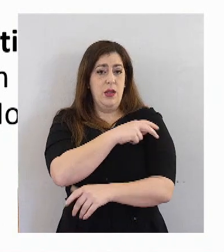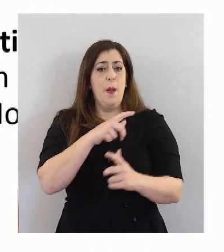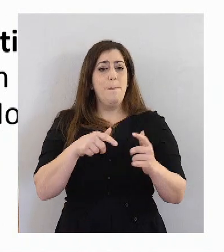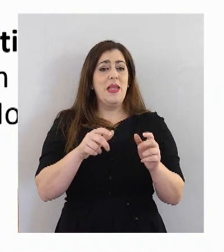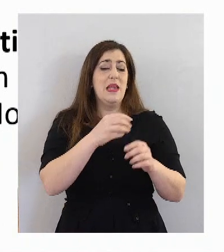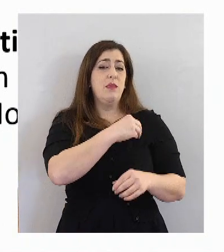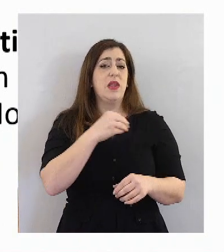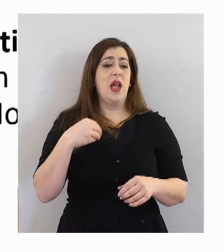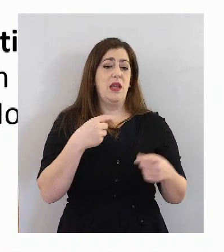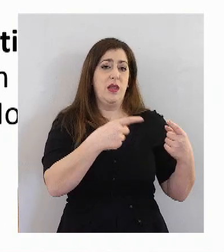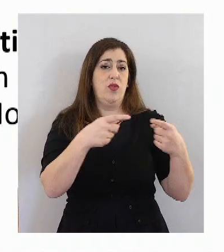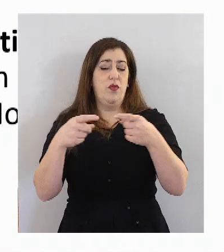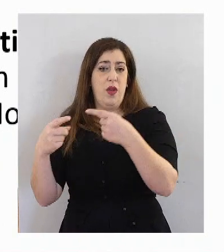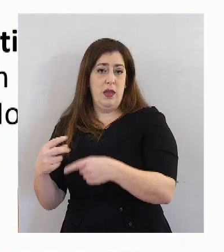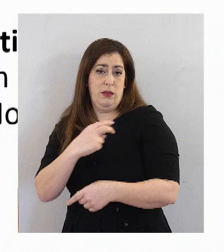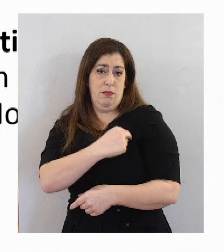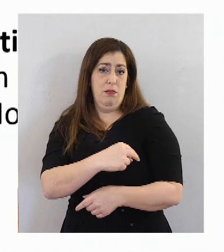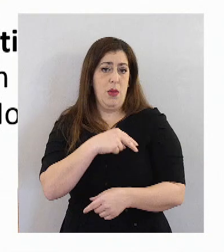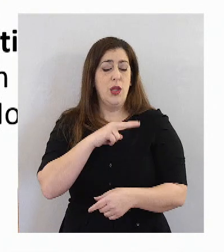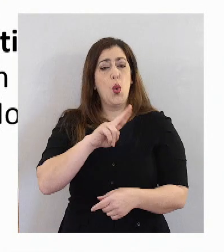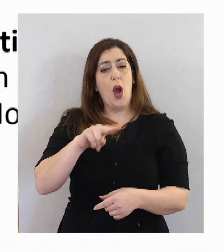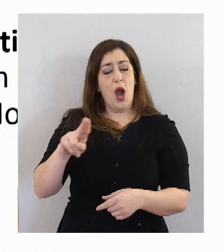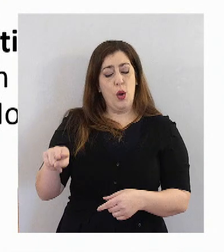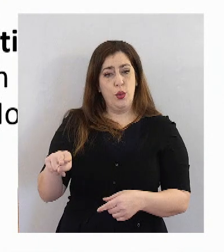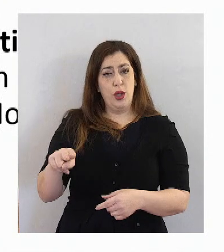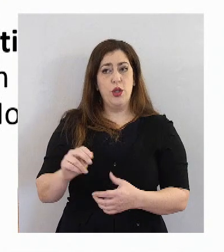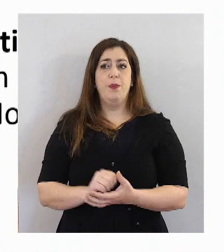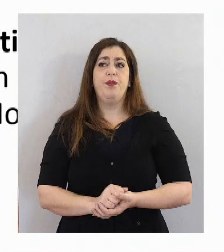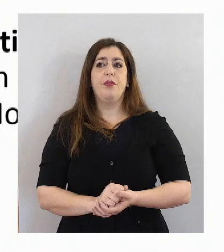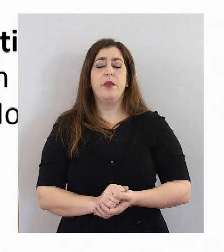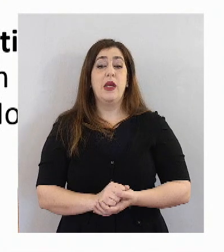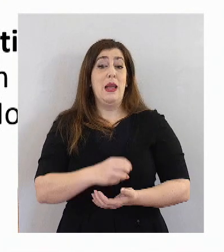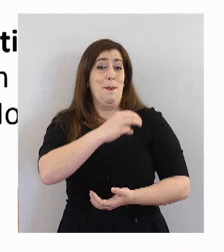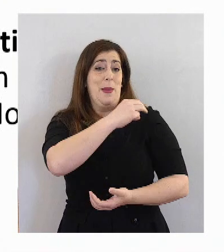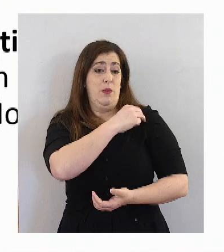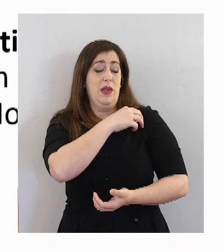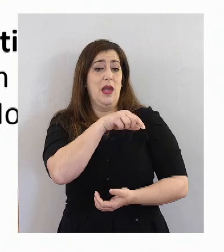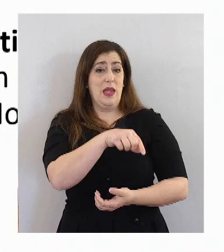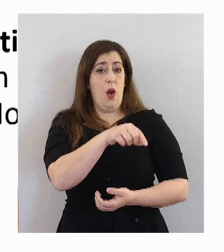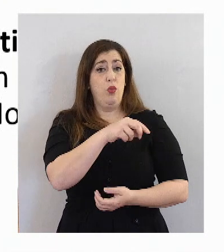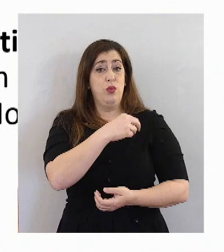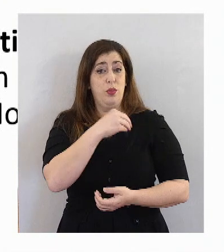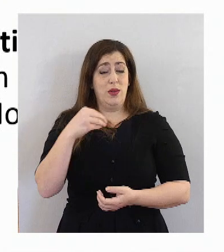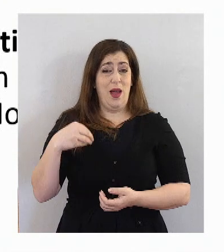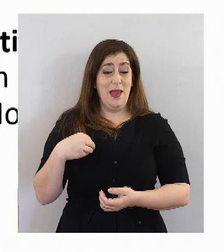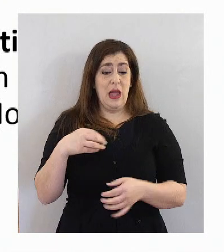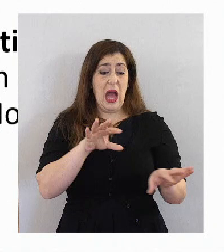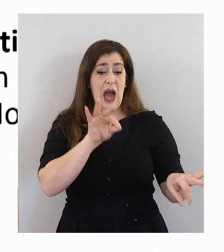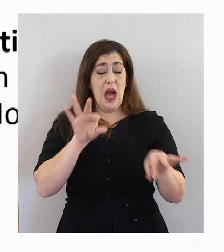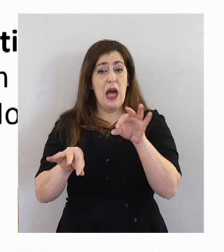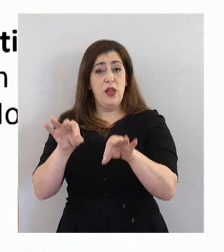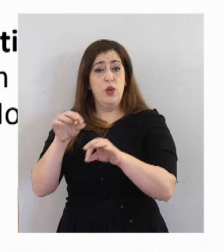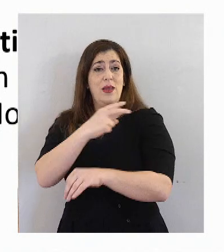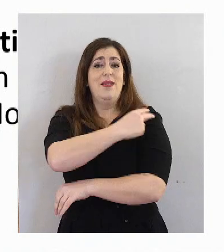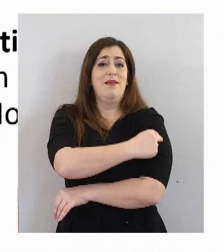Oncology Centre, Mount Carmel Hospital and St. Vincent de Paul management. And as I mentioned, these trainees are intended